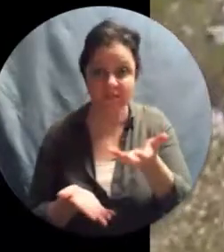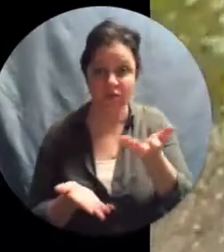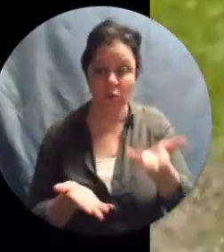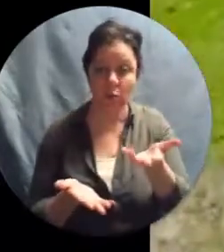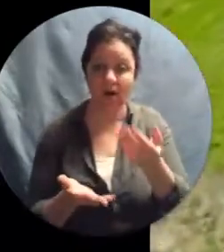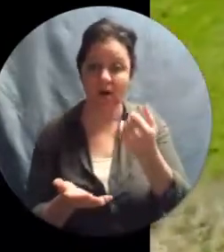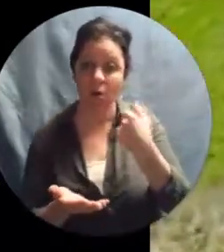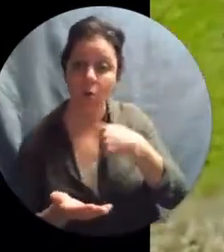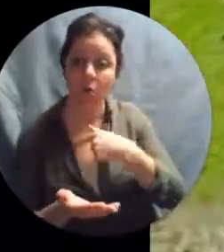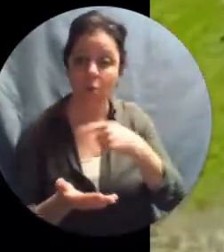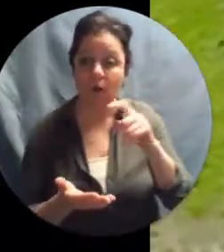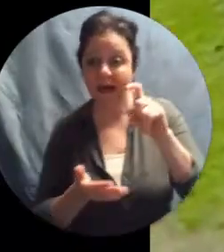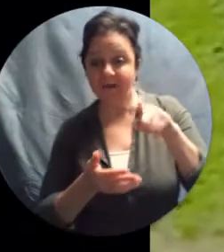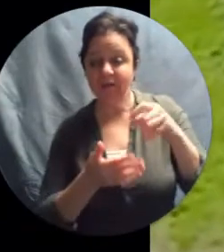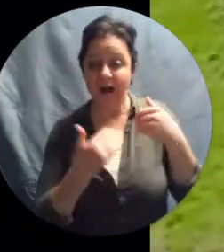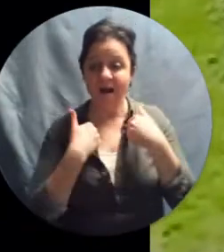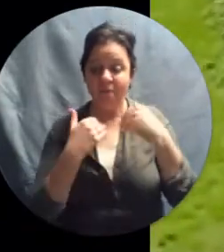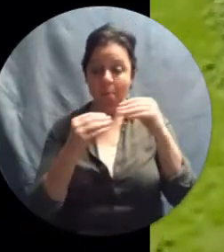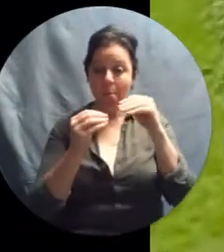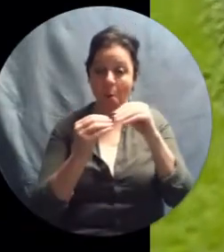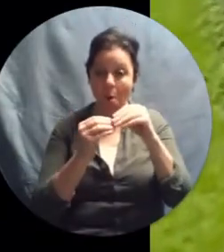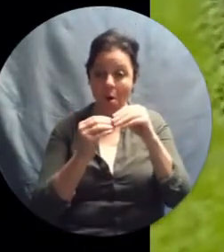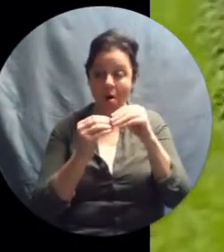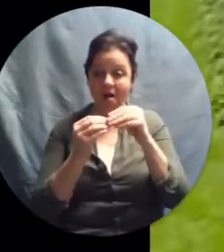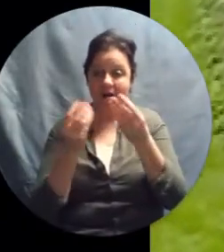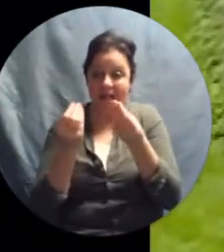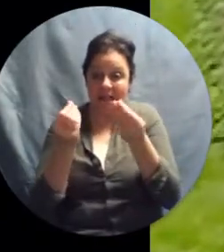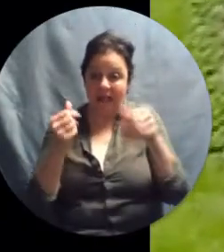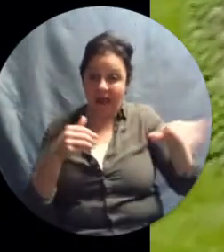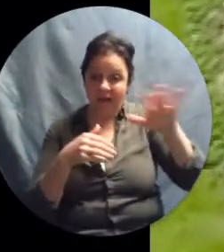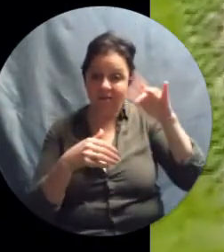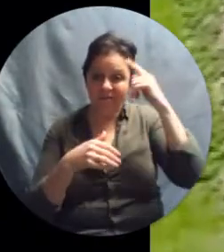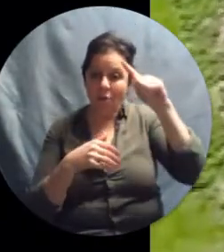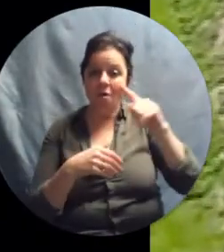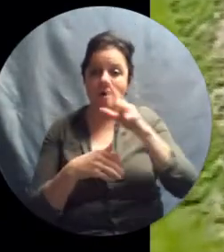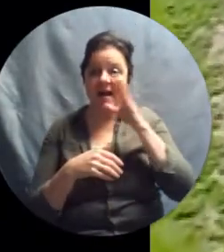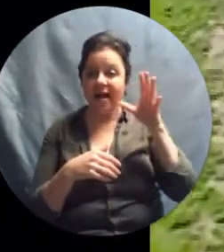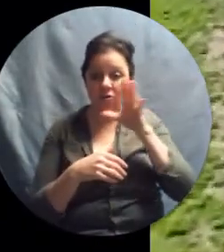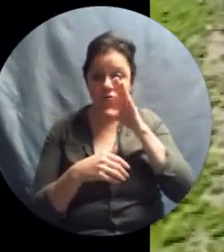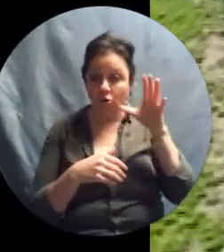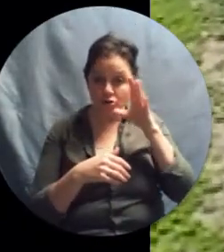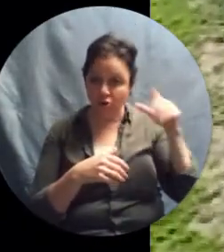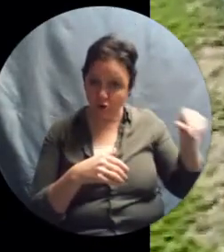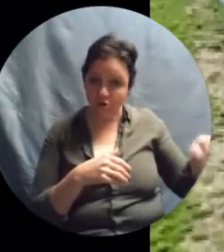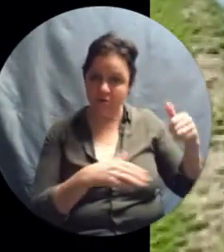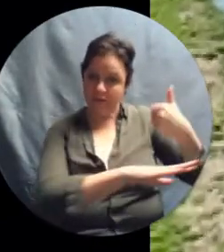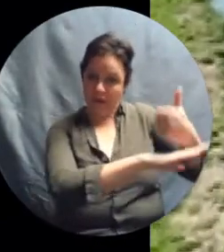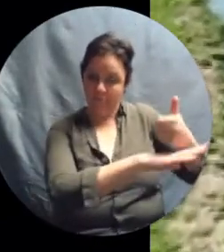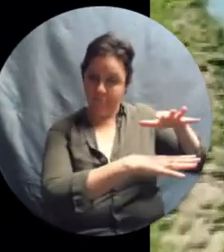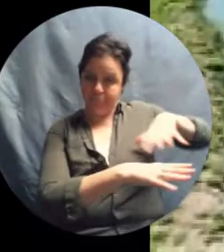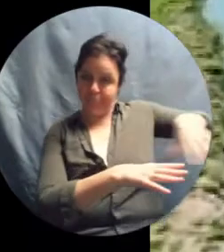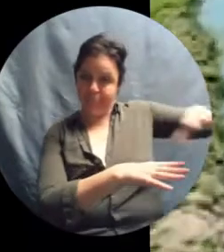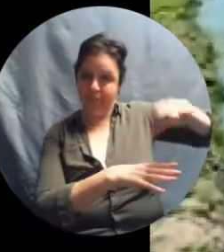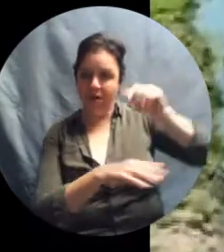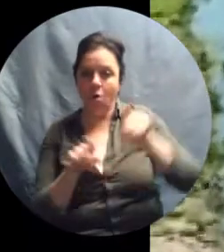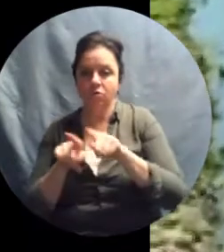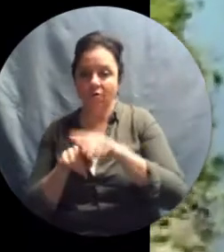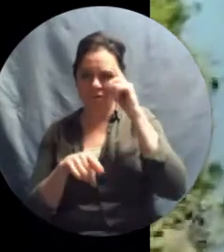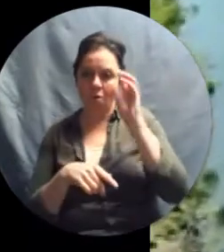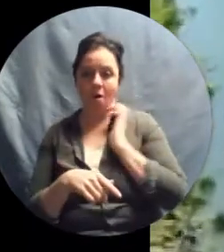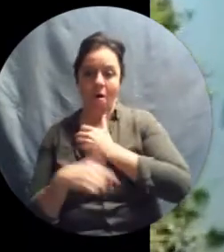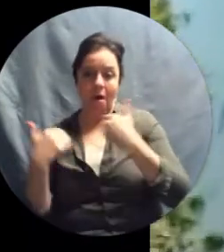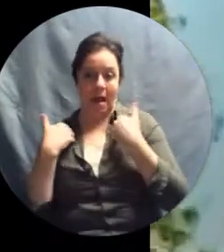be produced. We have to have more land set aside for agriculture. We also have to have more land set aside for grazing animals, for our livestock,